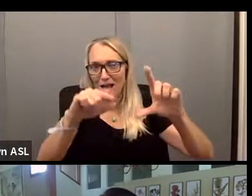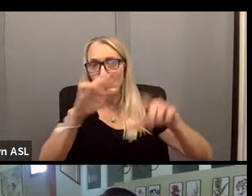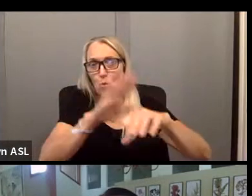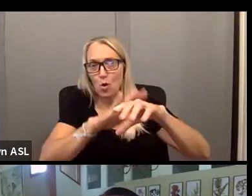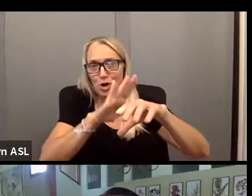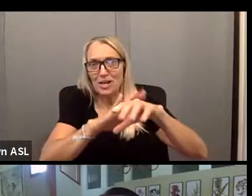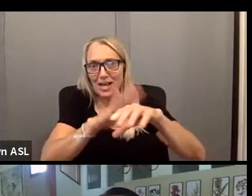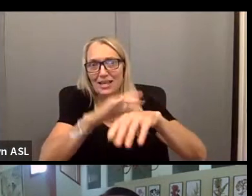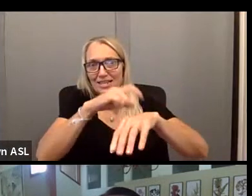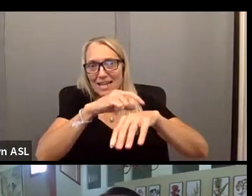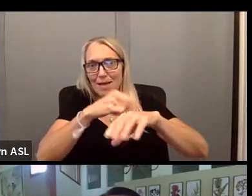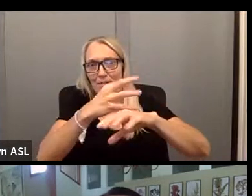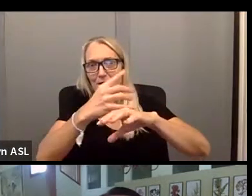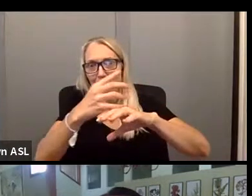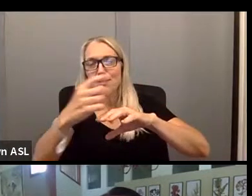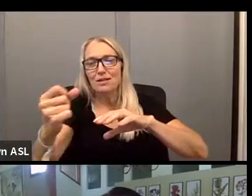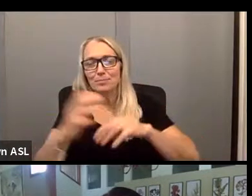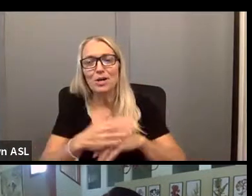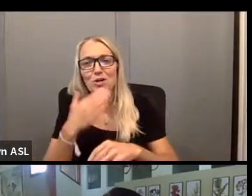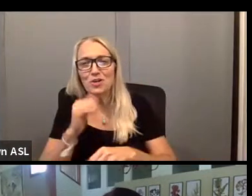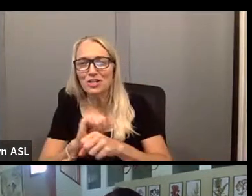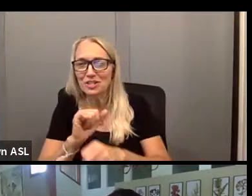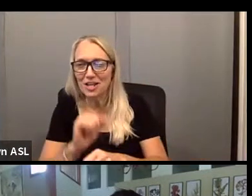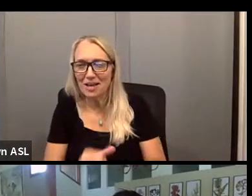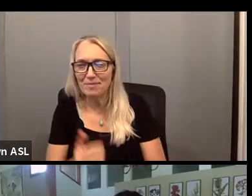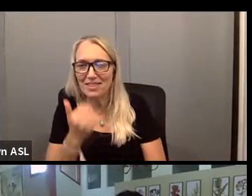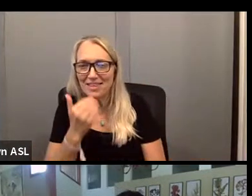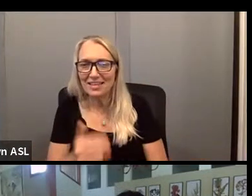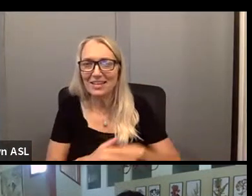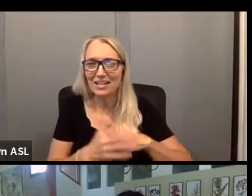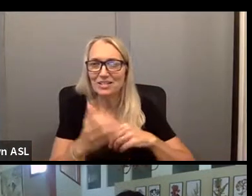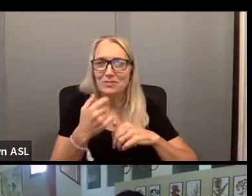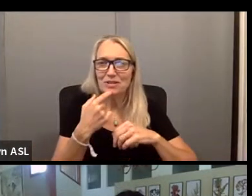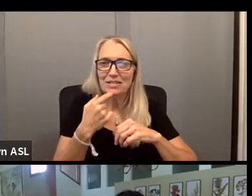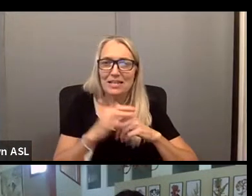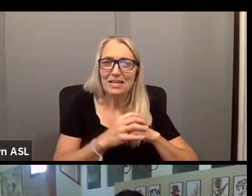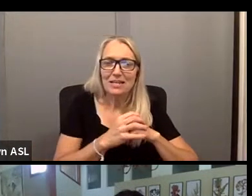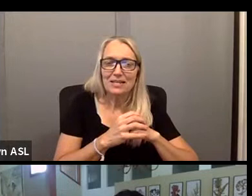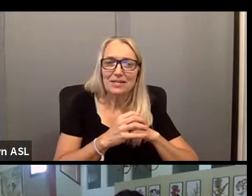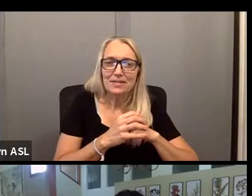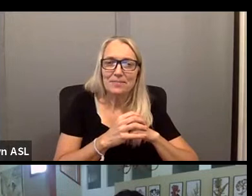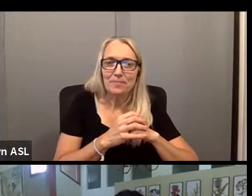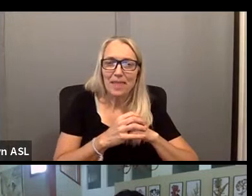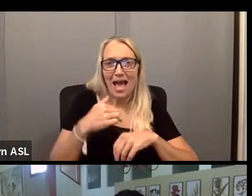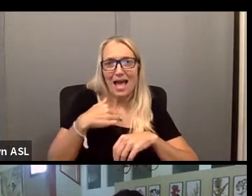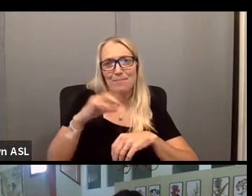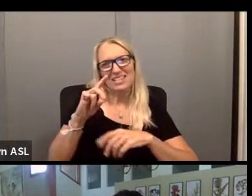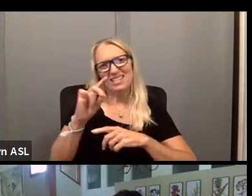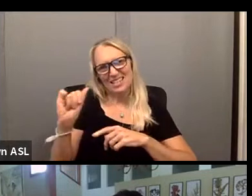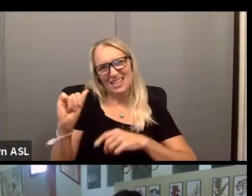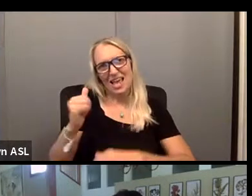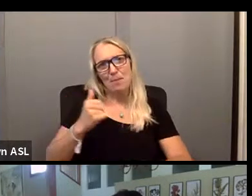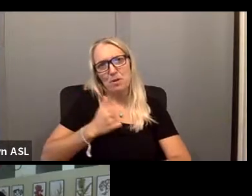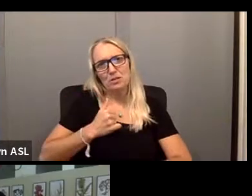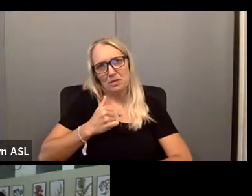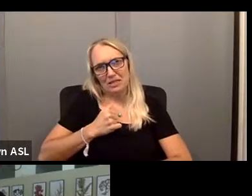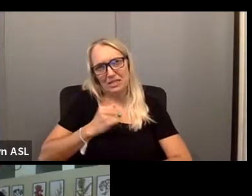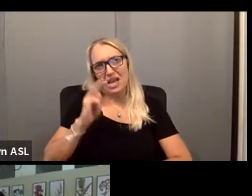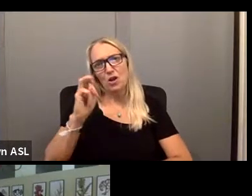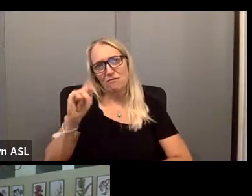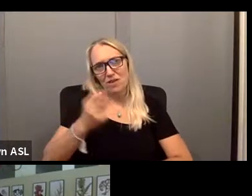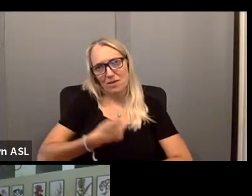warning. Otherwise, good job. And I would just say that as a disabled military veteran, just to complete the